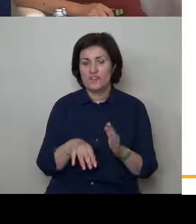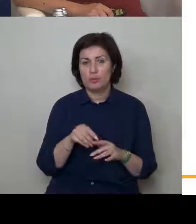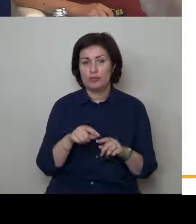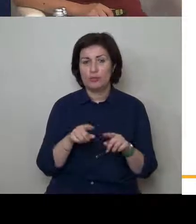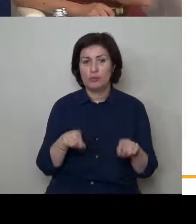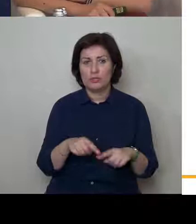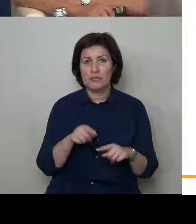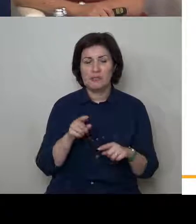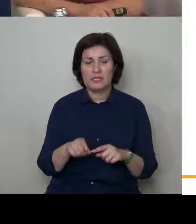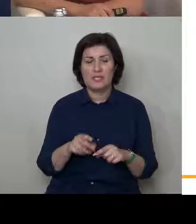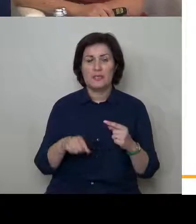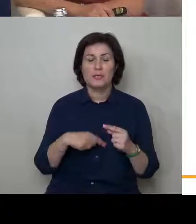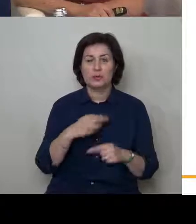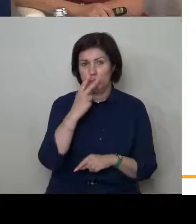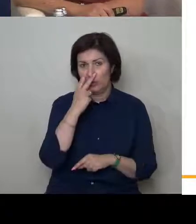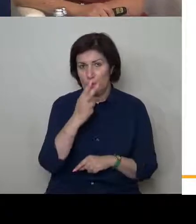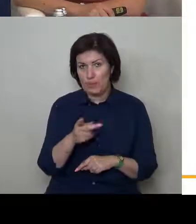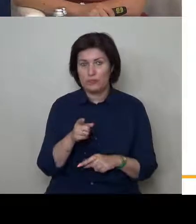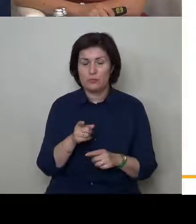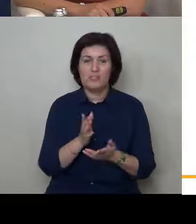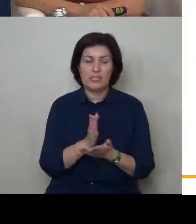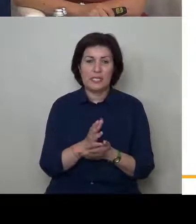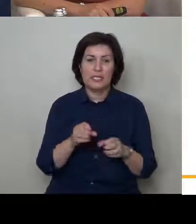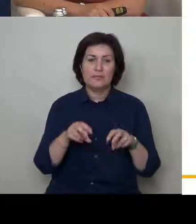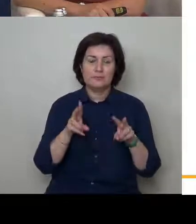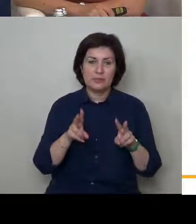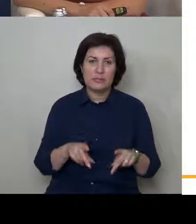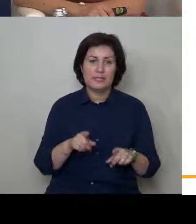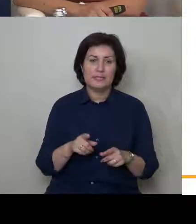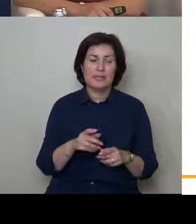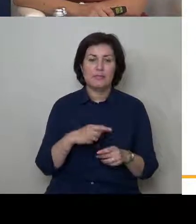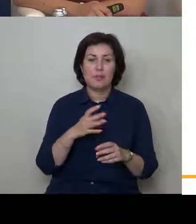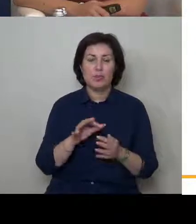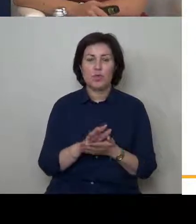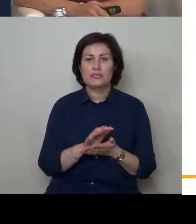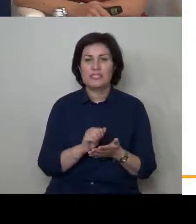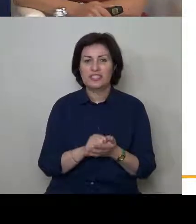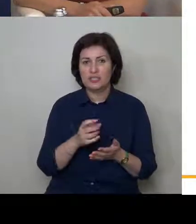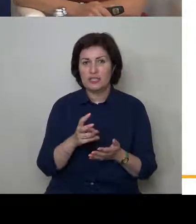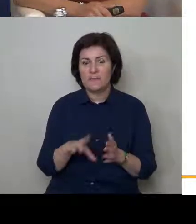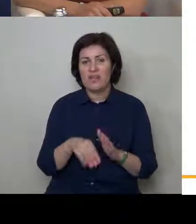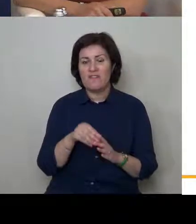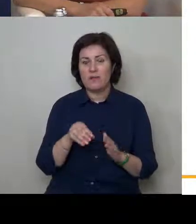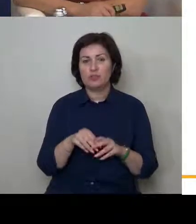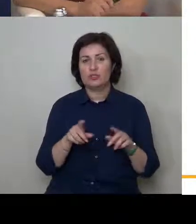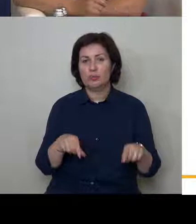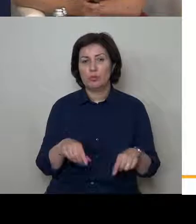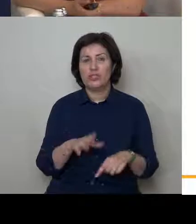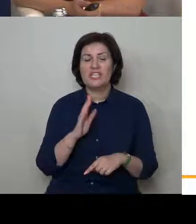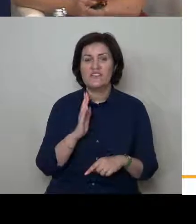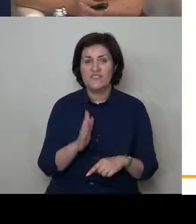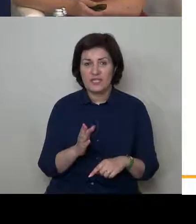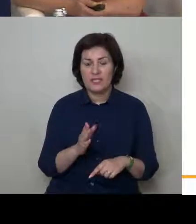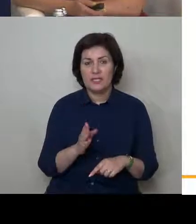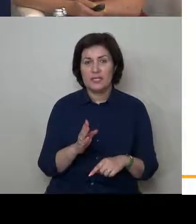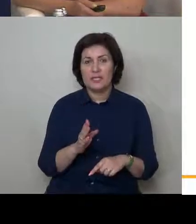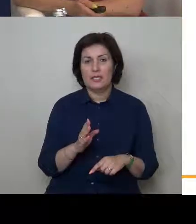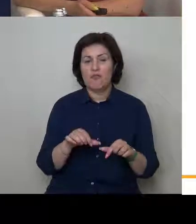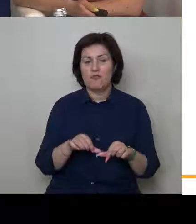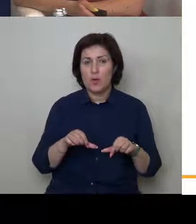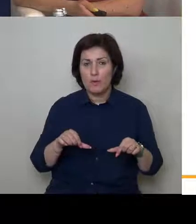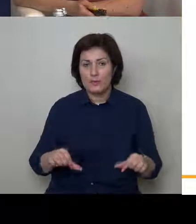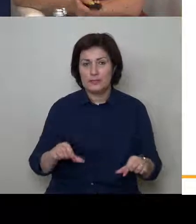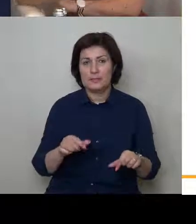because the article about destroying ballots is a special one, and it talks about destruction of